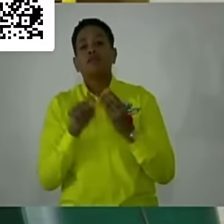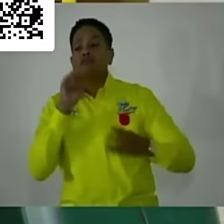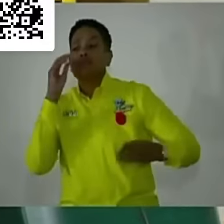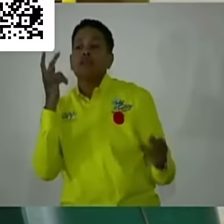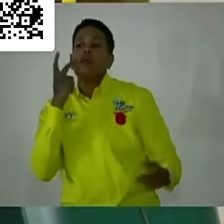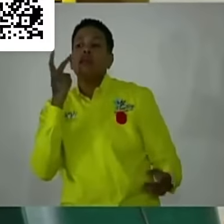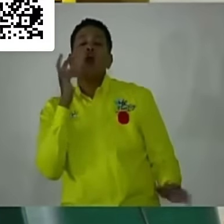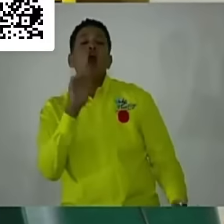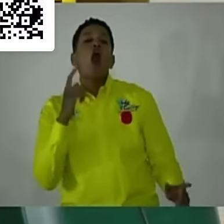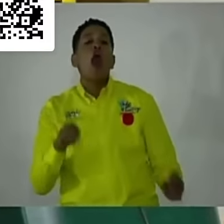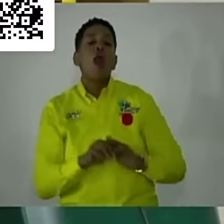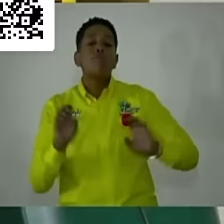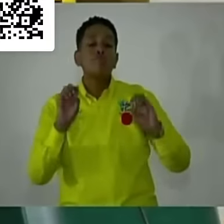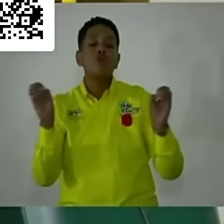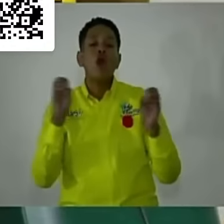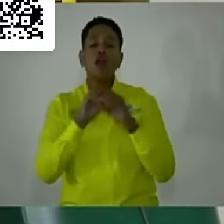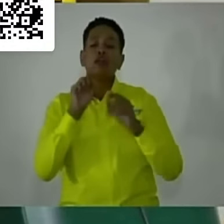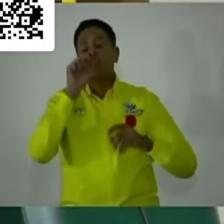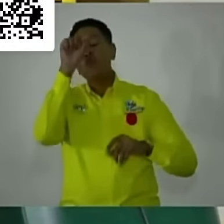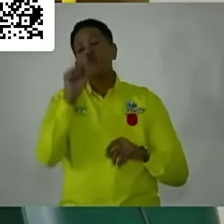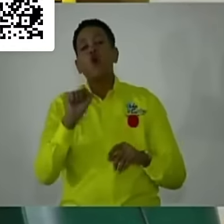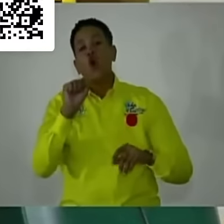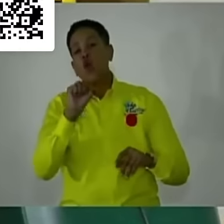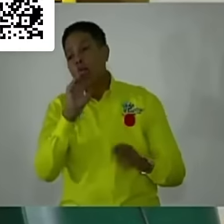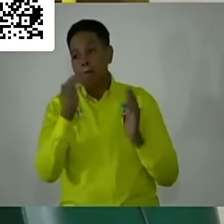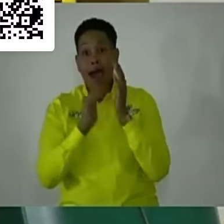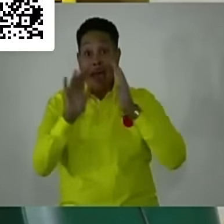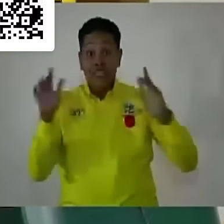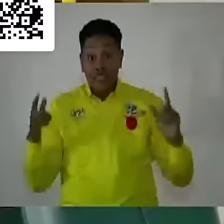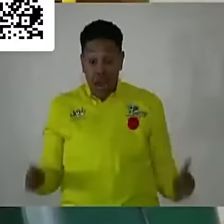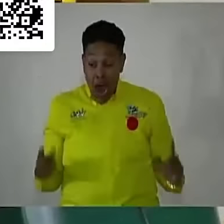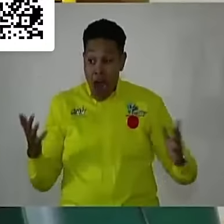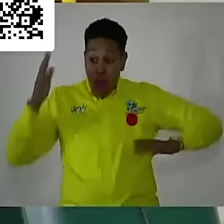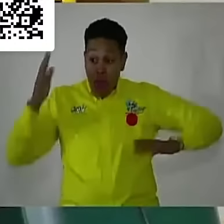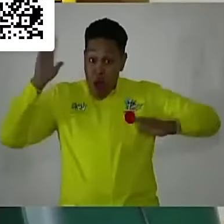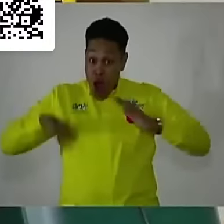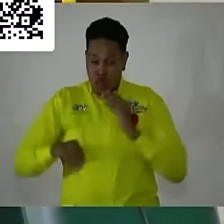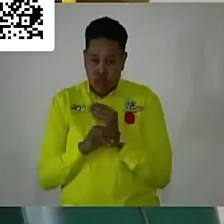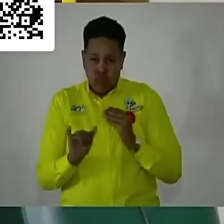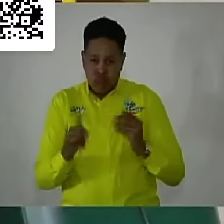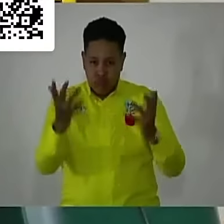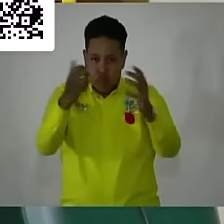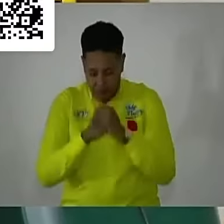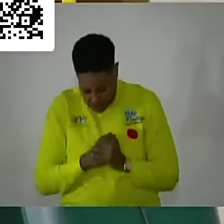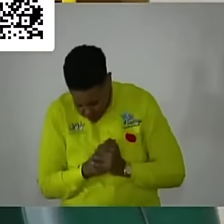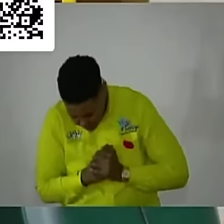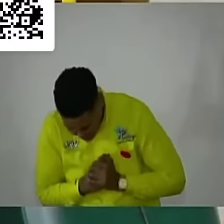saw none in southern Manchester also.